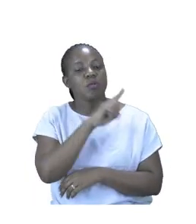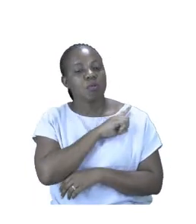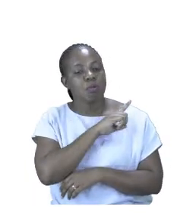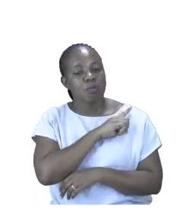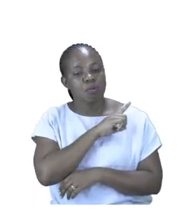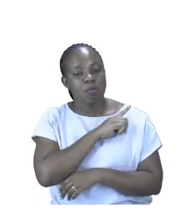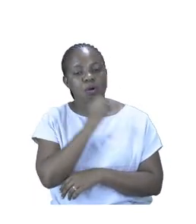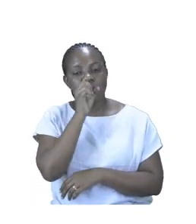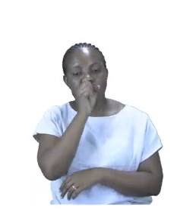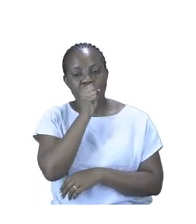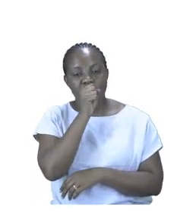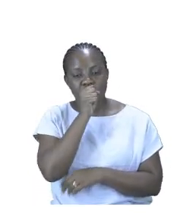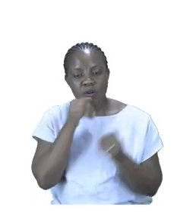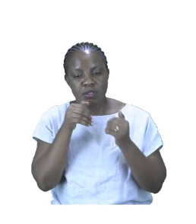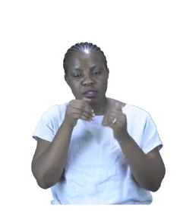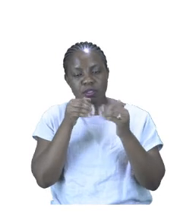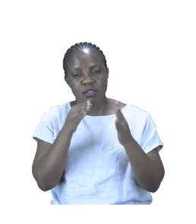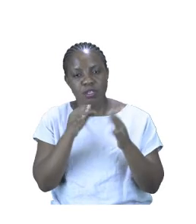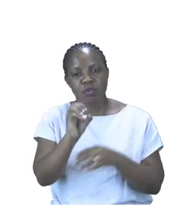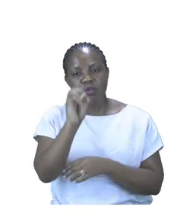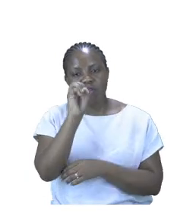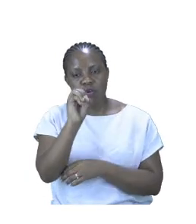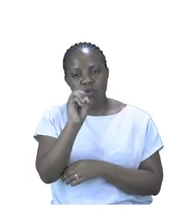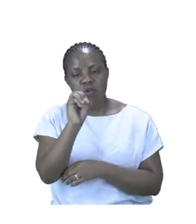It starts with a vowel sound.